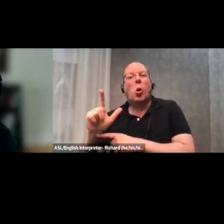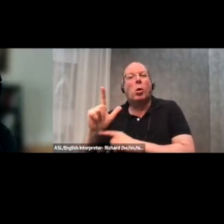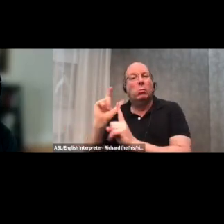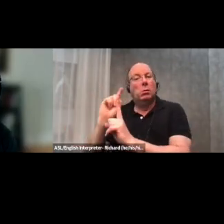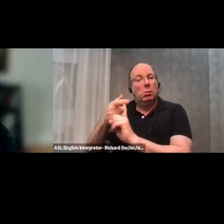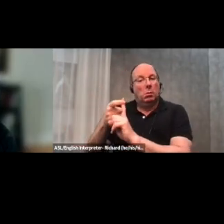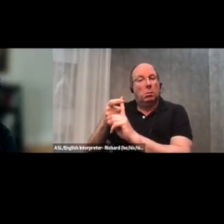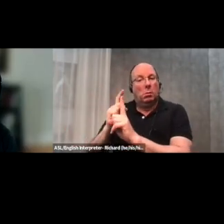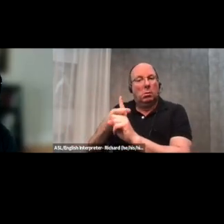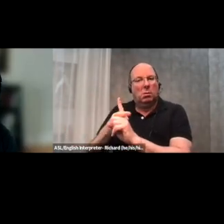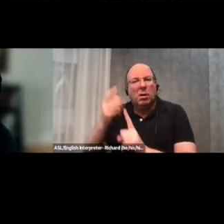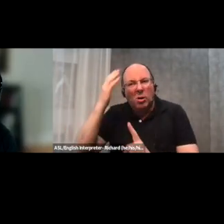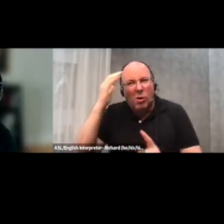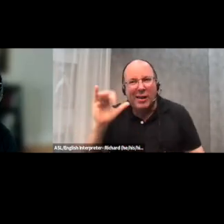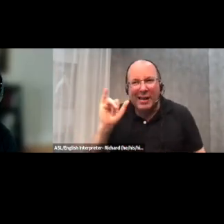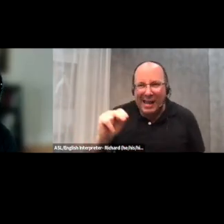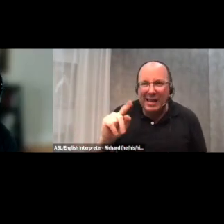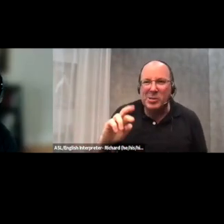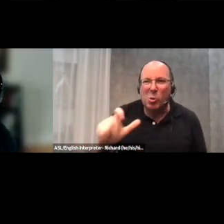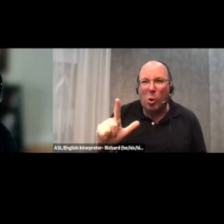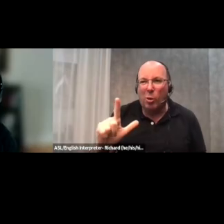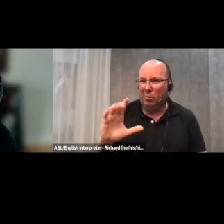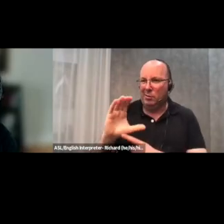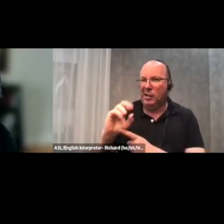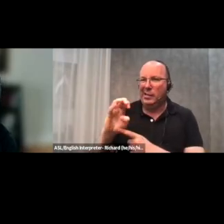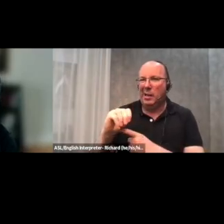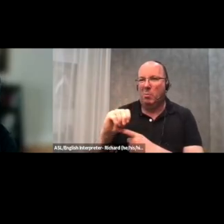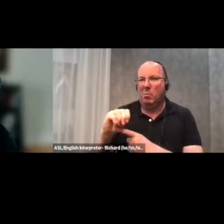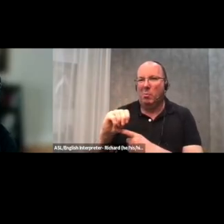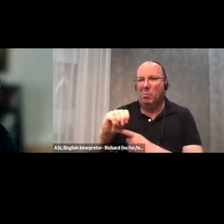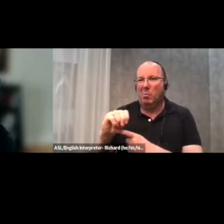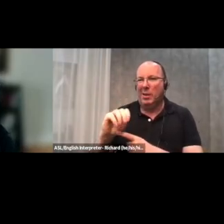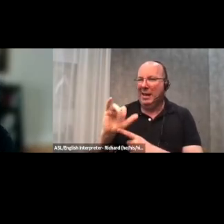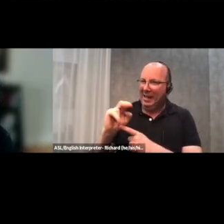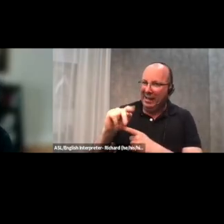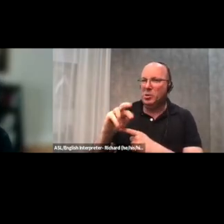condoms. Does anyone know what the internal condom is?